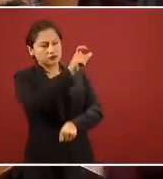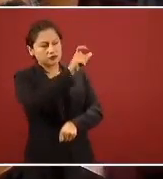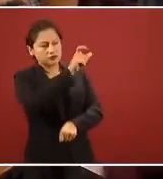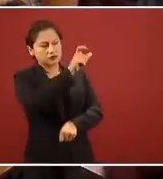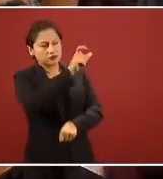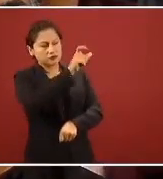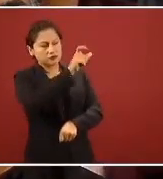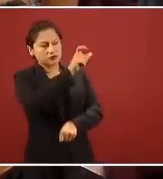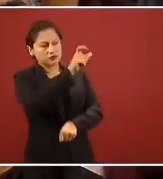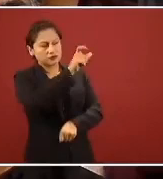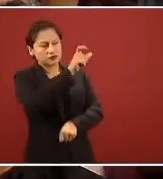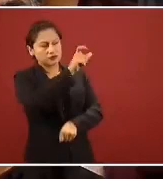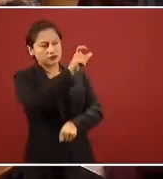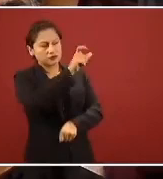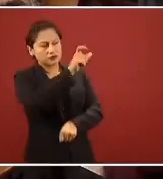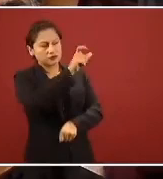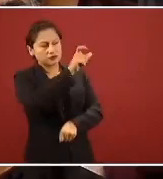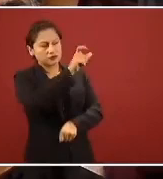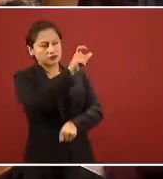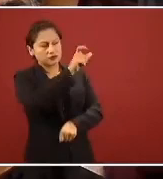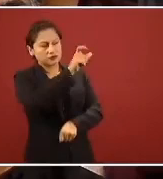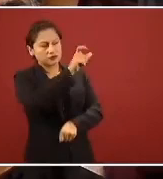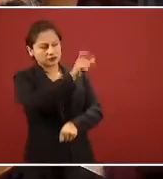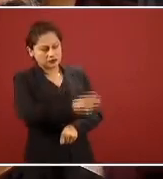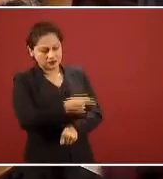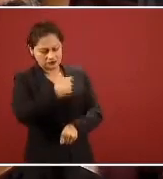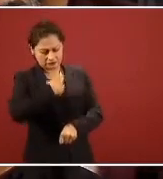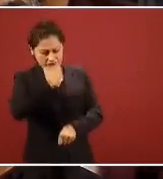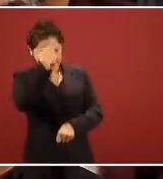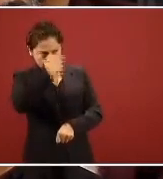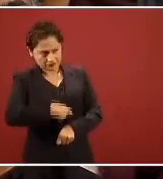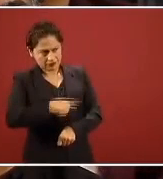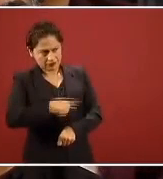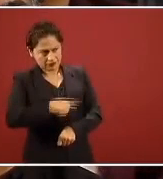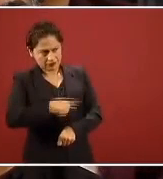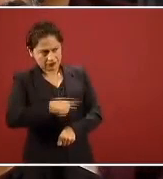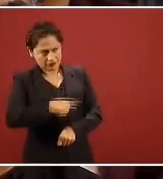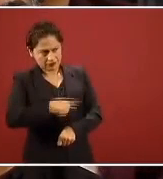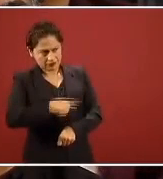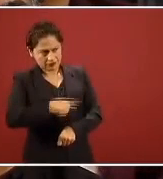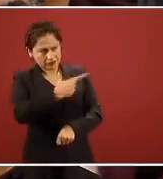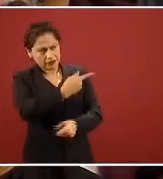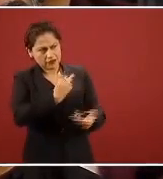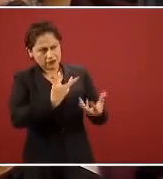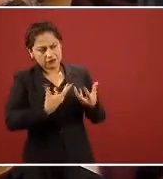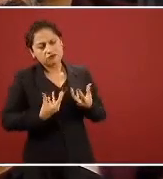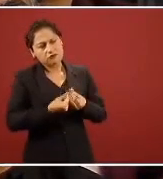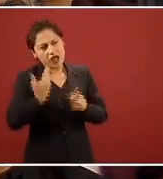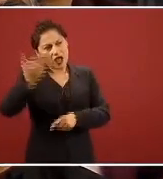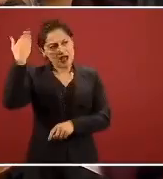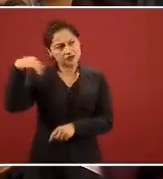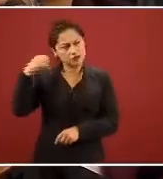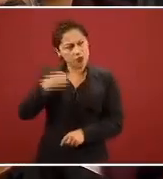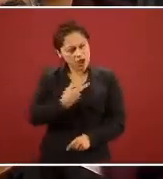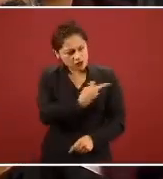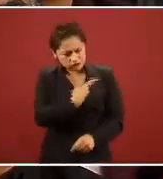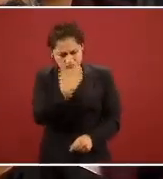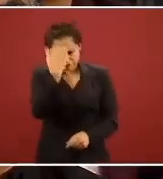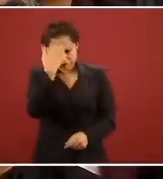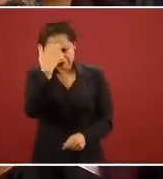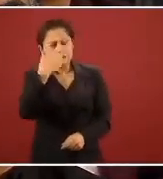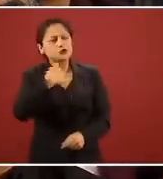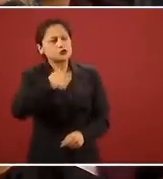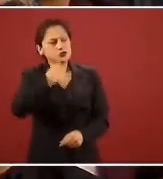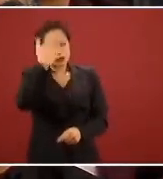truly you are not a simulator. I've walked with you tiempo Oaxaca. In Oaxaca. Pero de verdad que